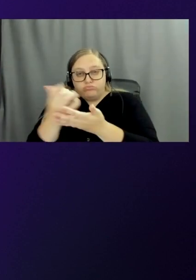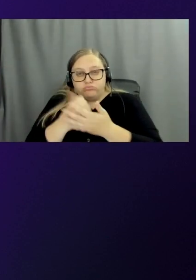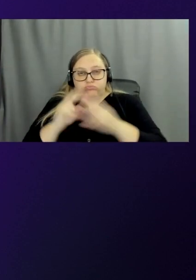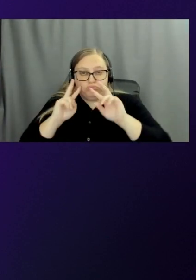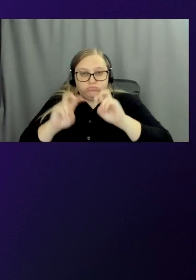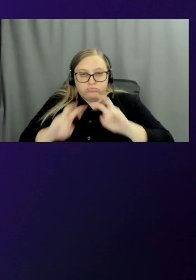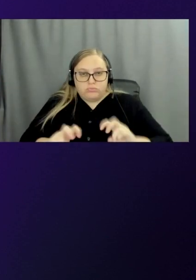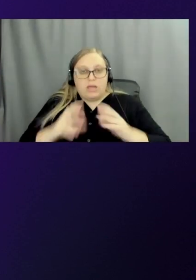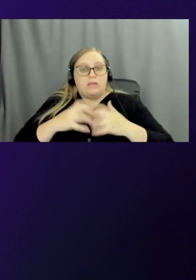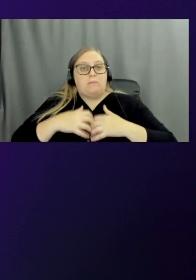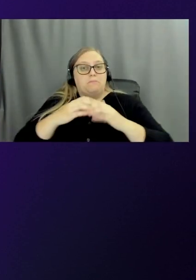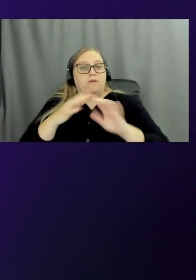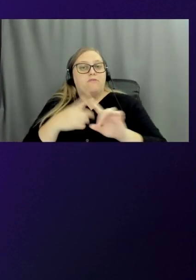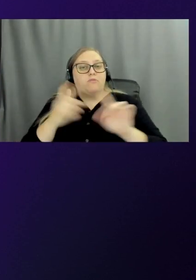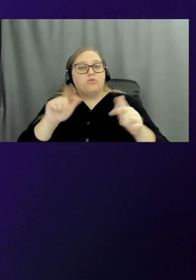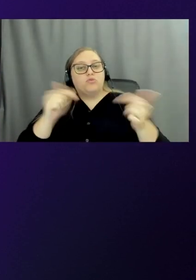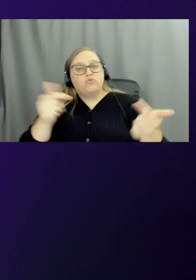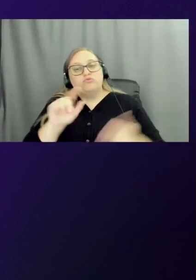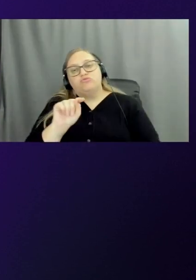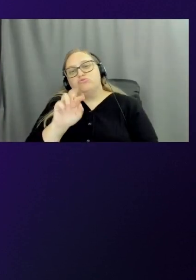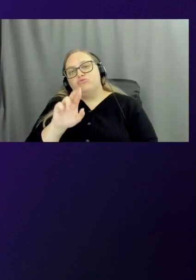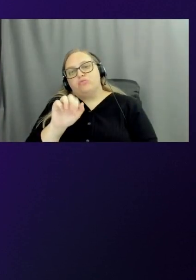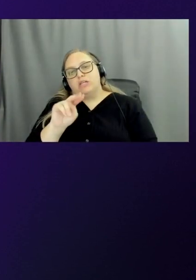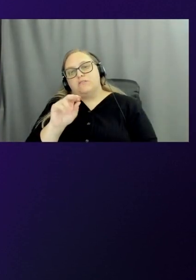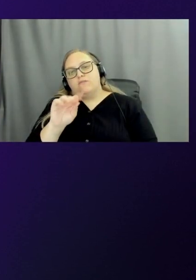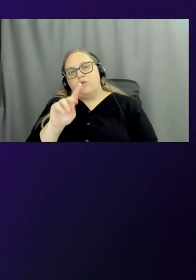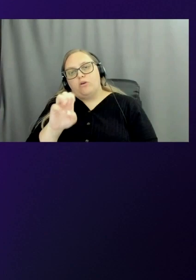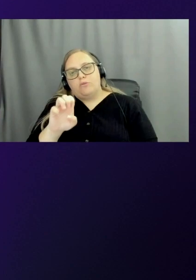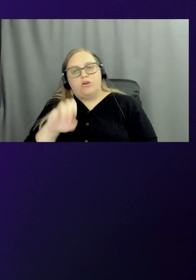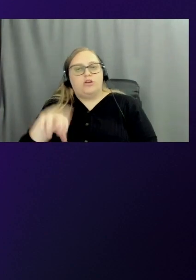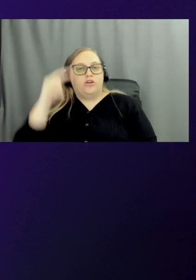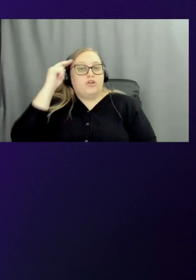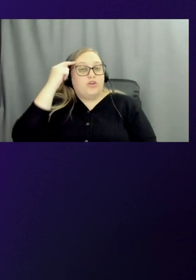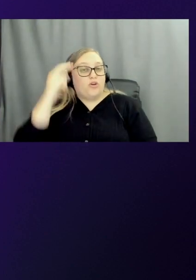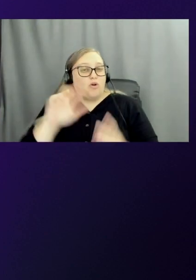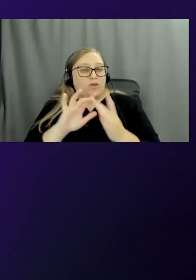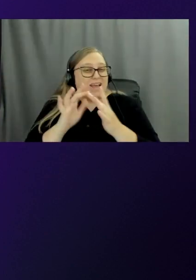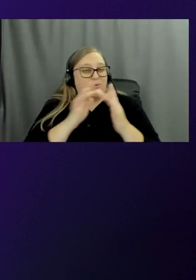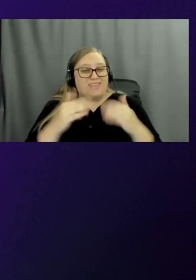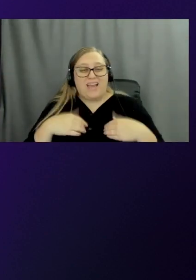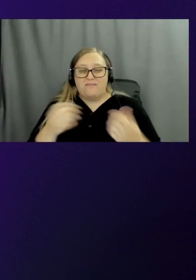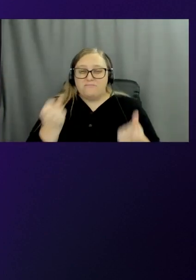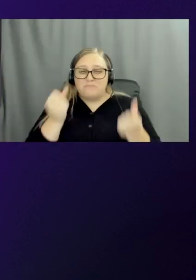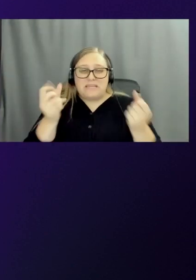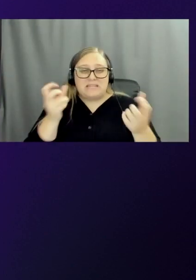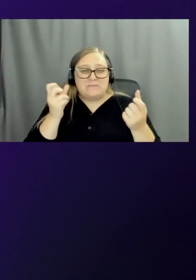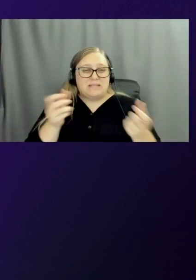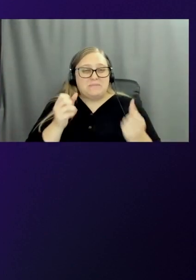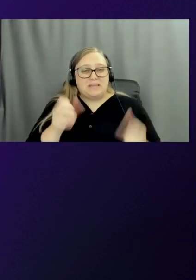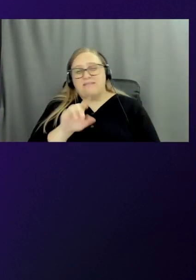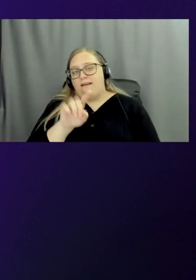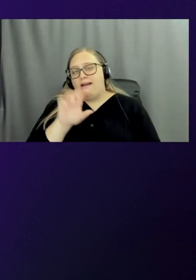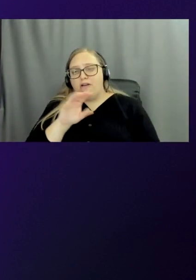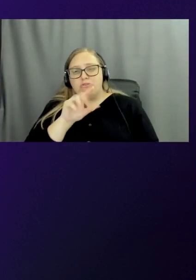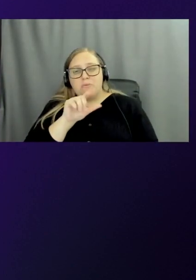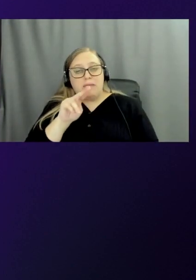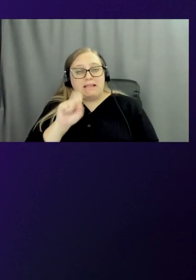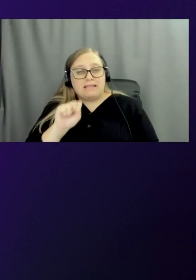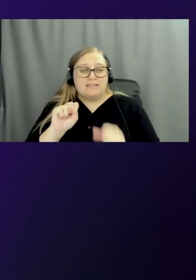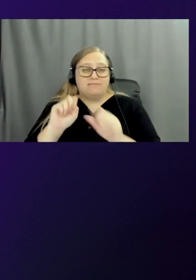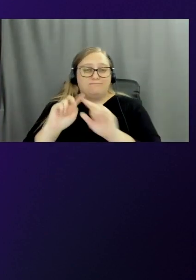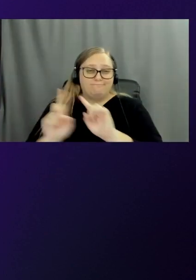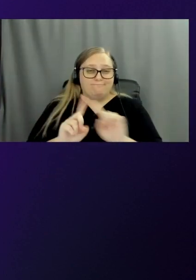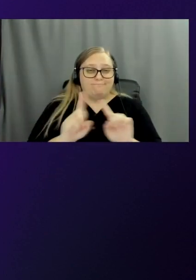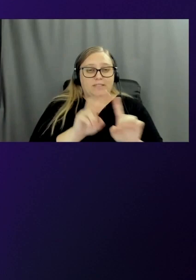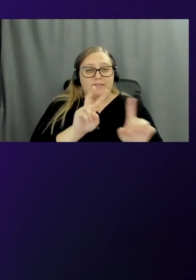large transformer-based neural network. And they can typically have hundreds of billions of parameters. So in order to build one of these